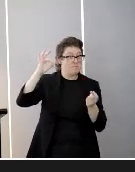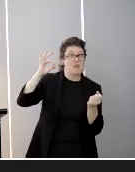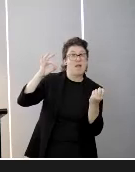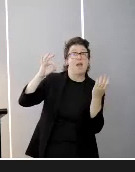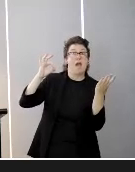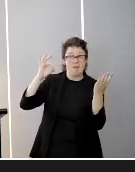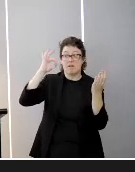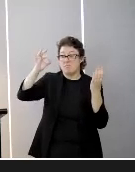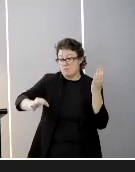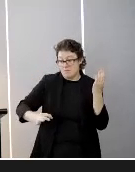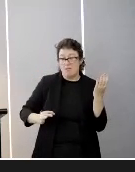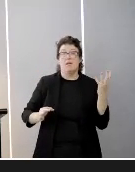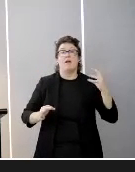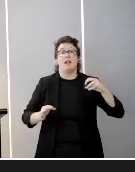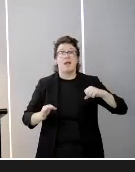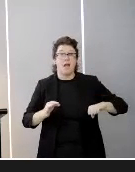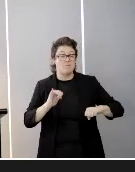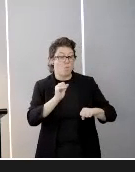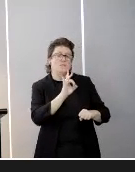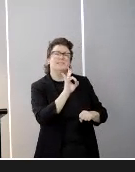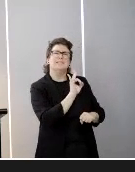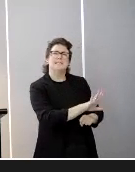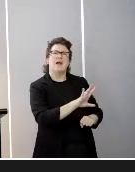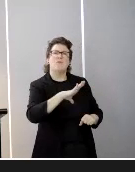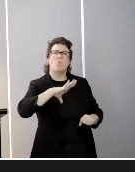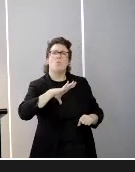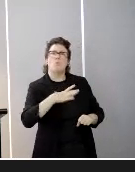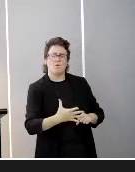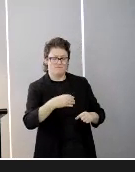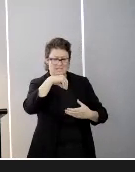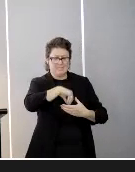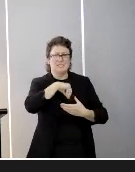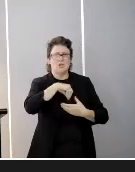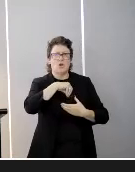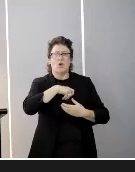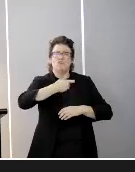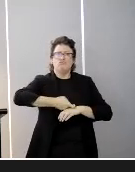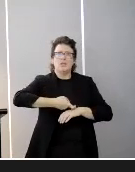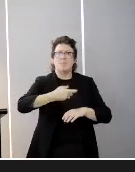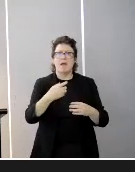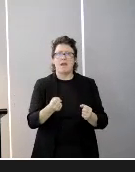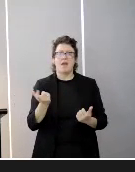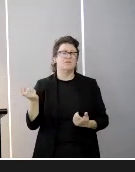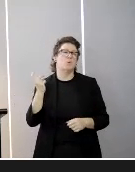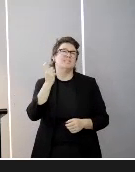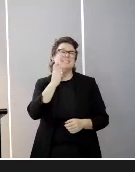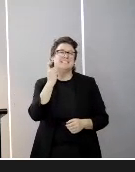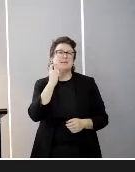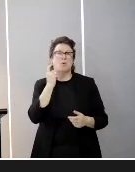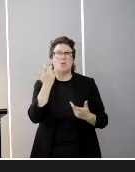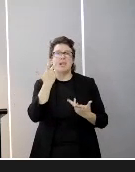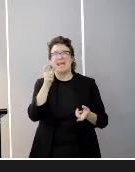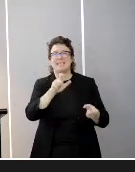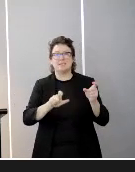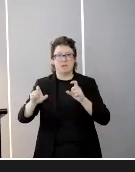if the plant had a clock inside of it that was generating rhythms. So he kind of did a simple experiment where he put